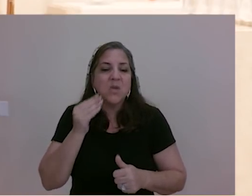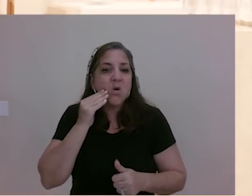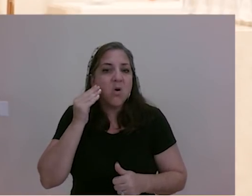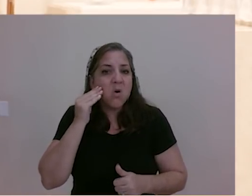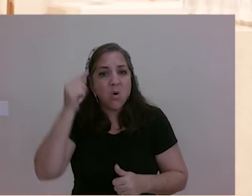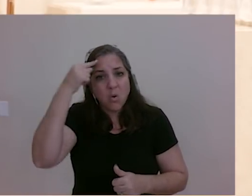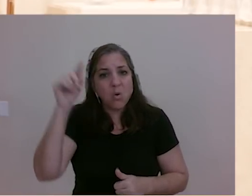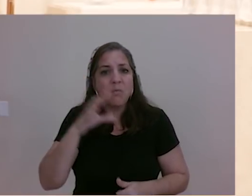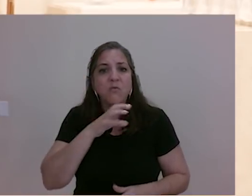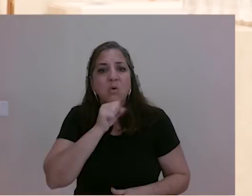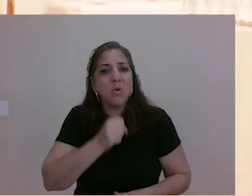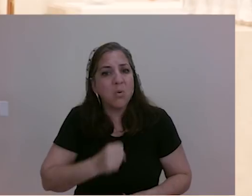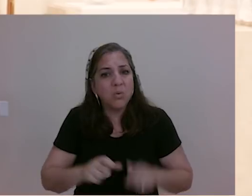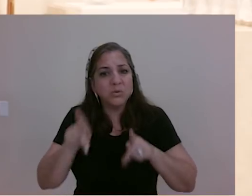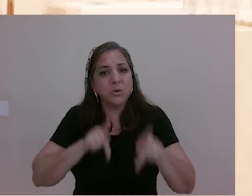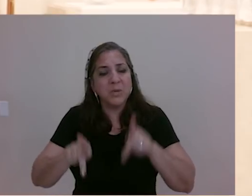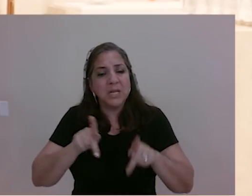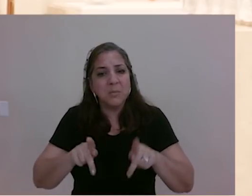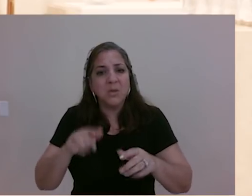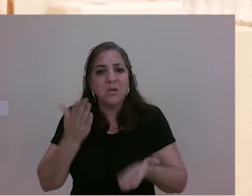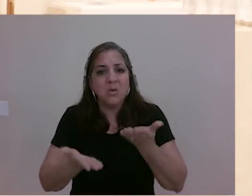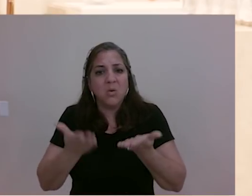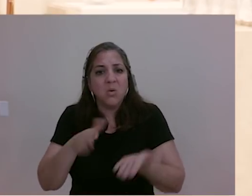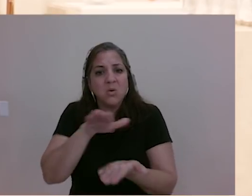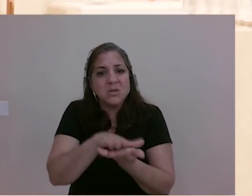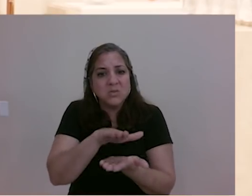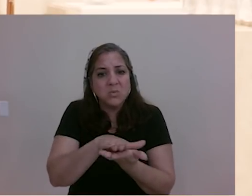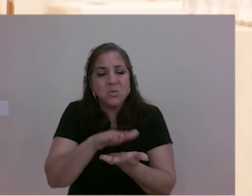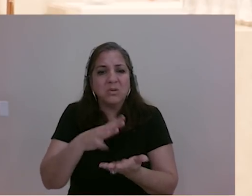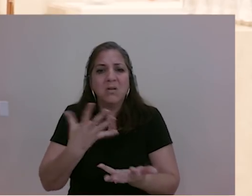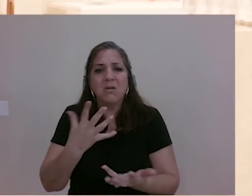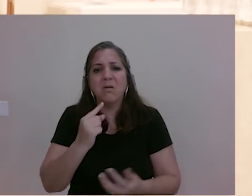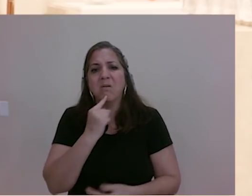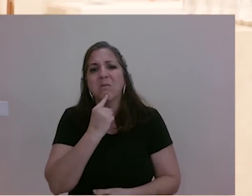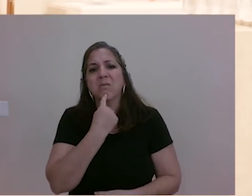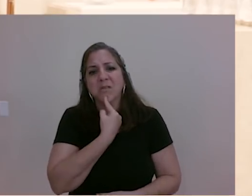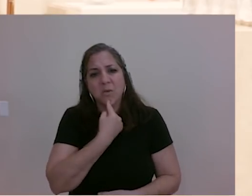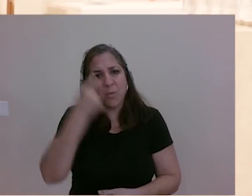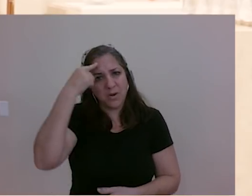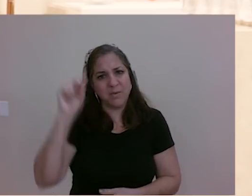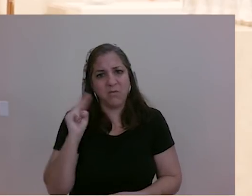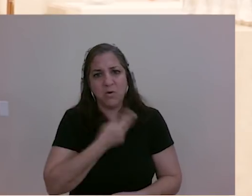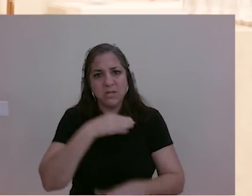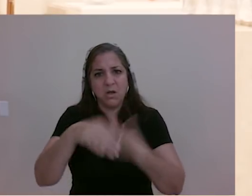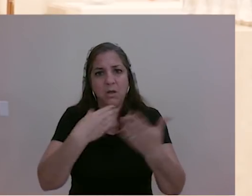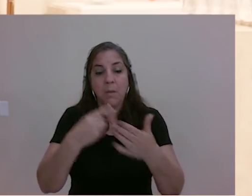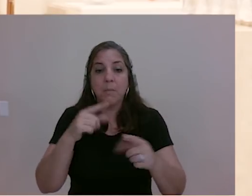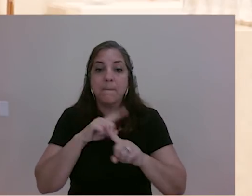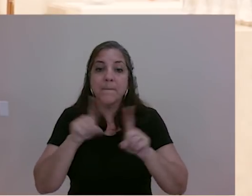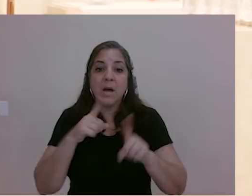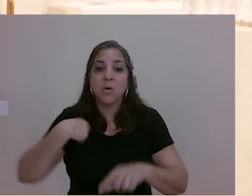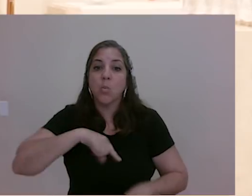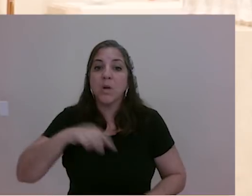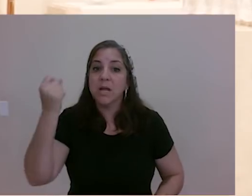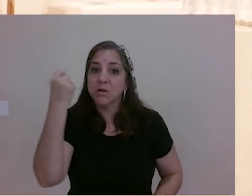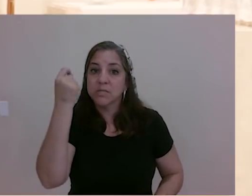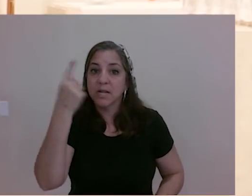school or somewhere, and it's just a great disappointment to us all. But we understand how God does not